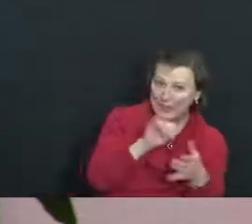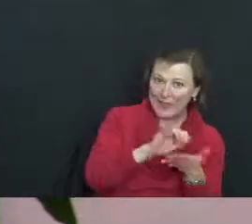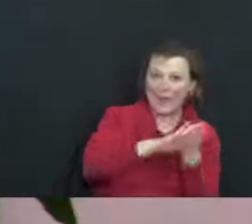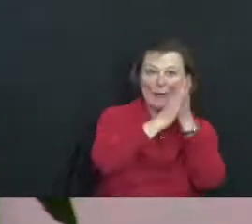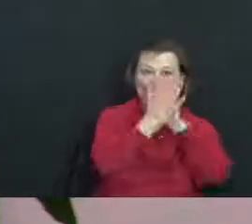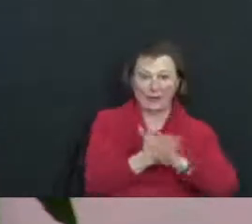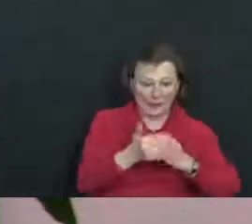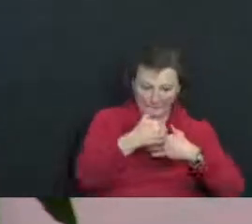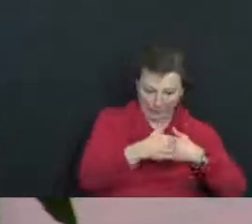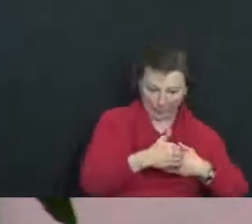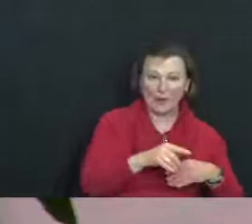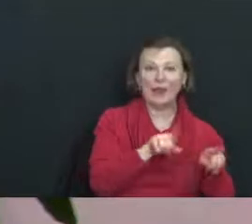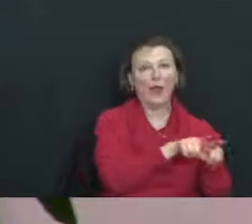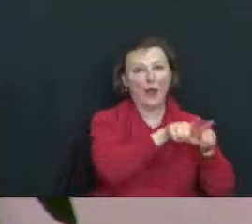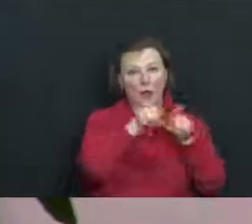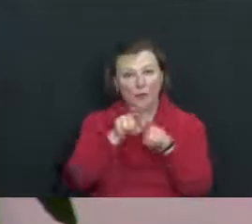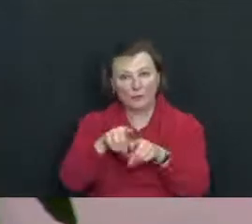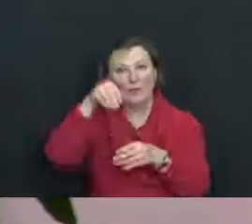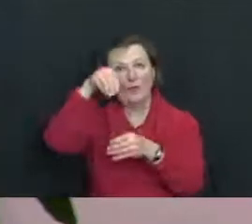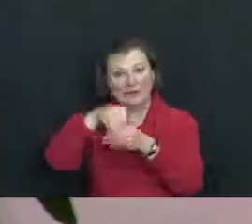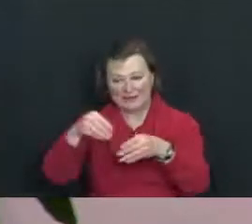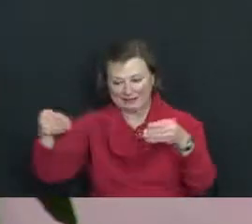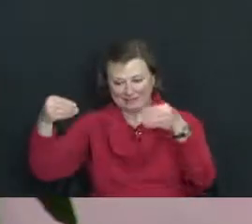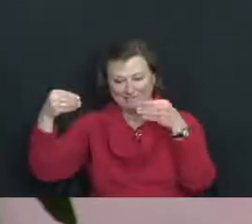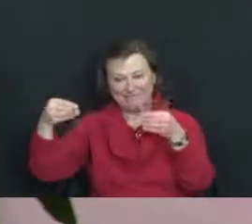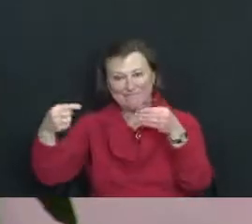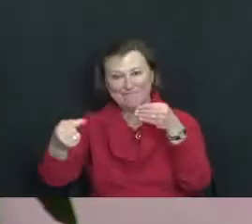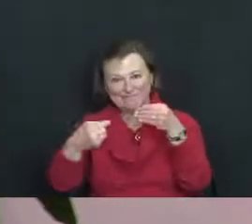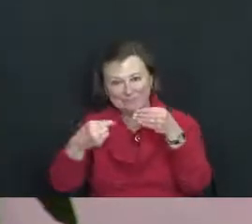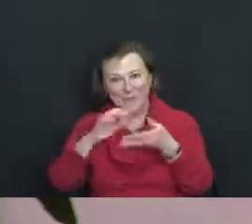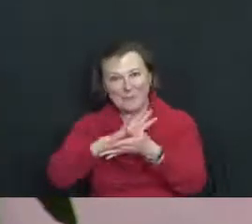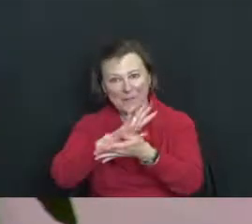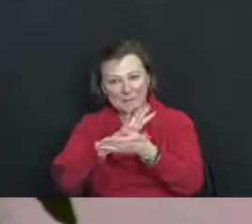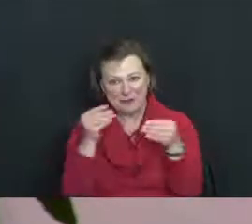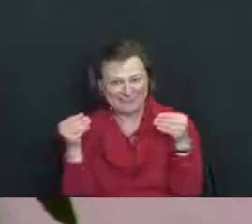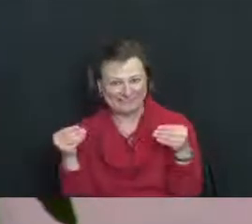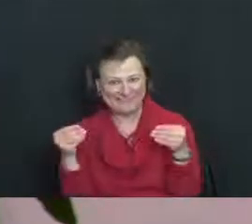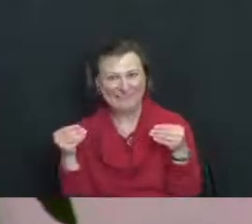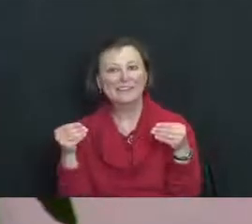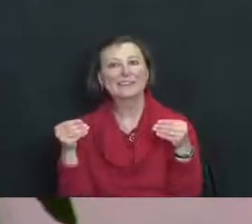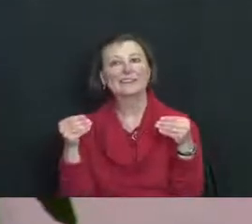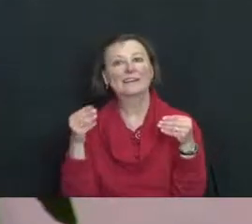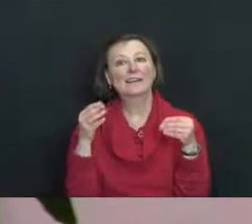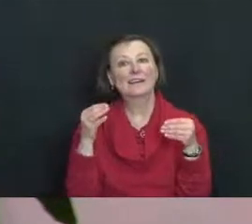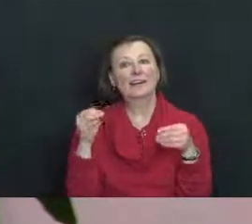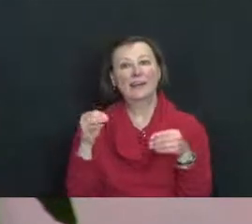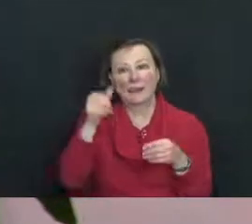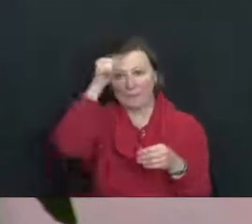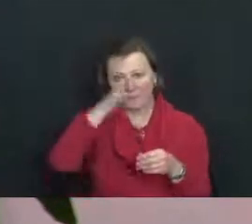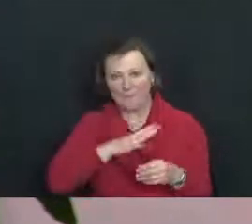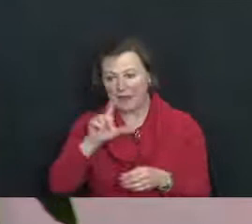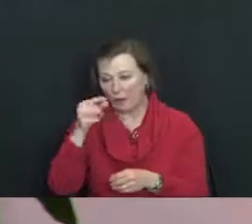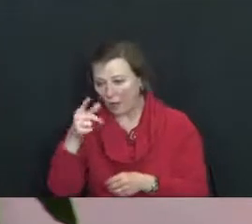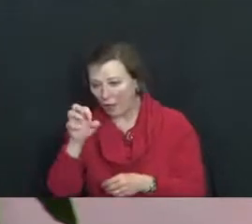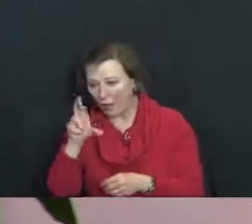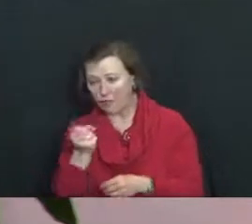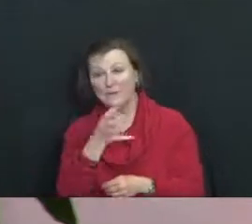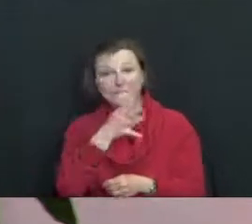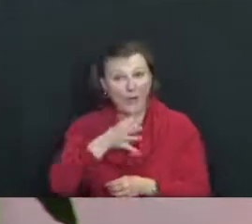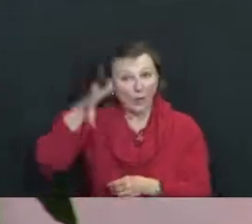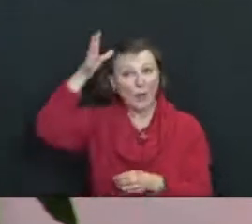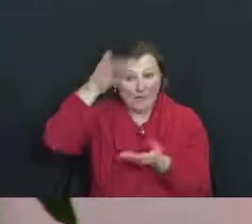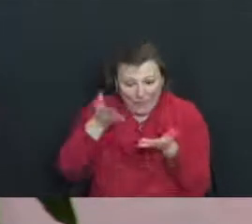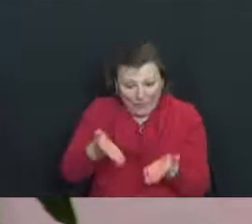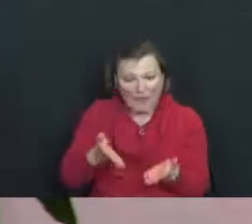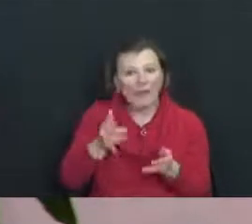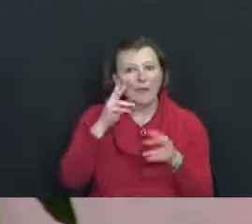is also in this sheet of paper. And the logger's father and mother are in it too. When we